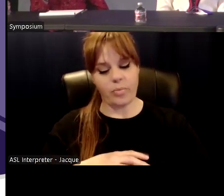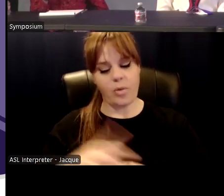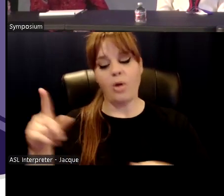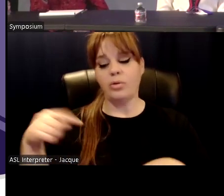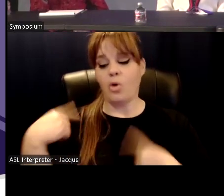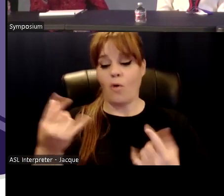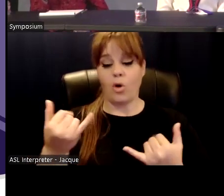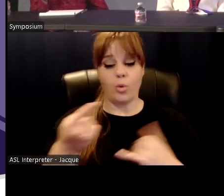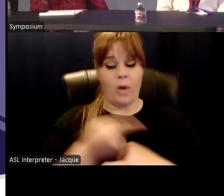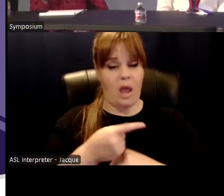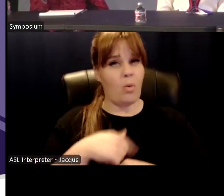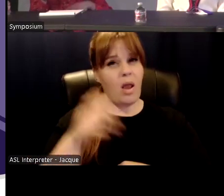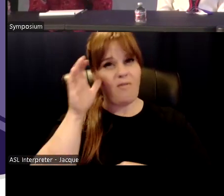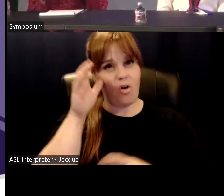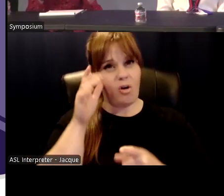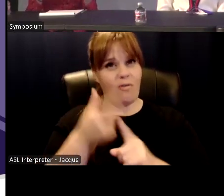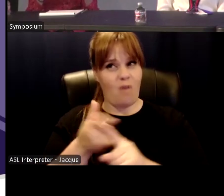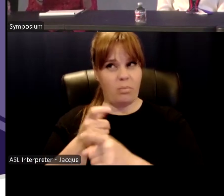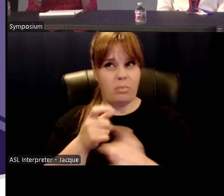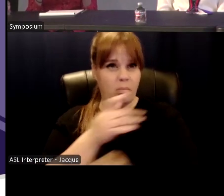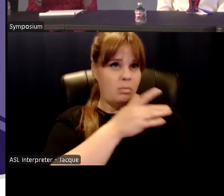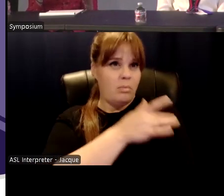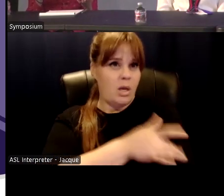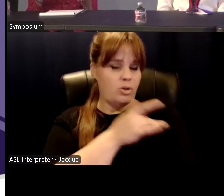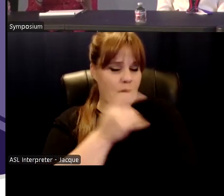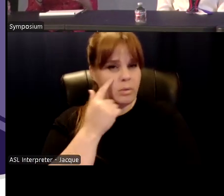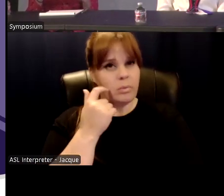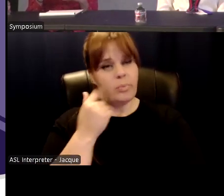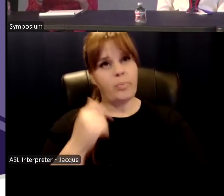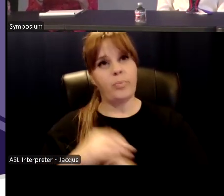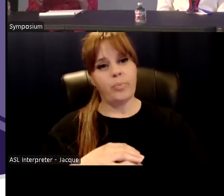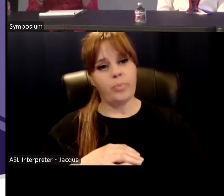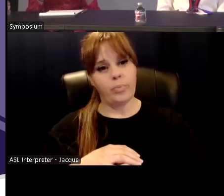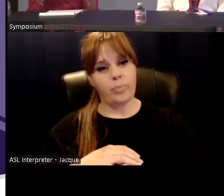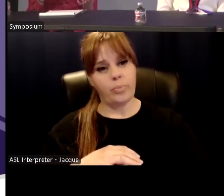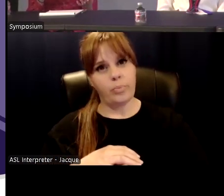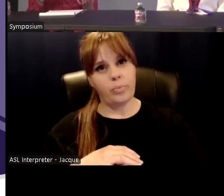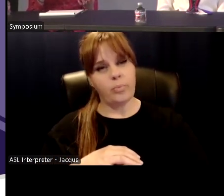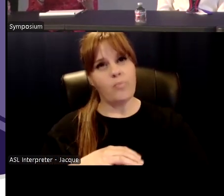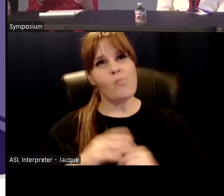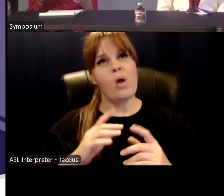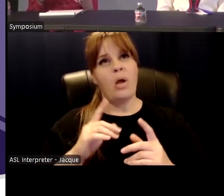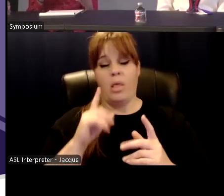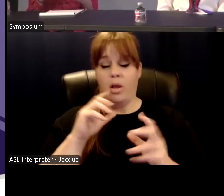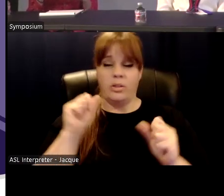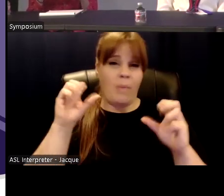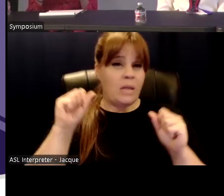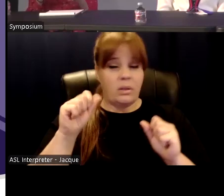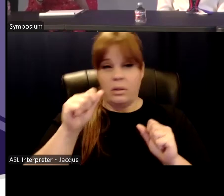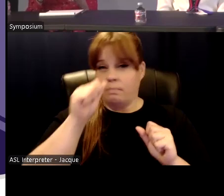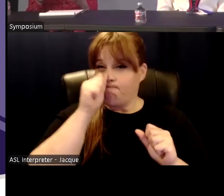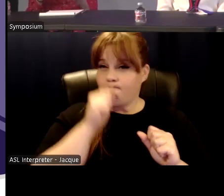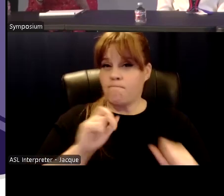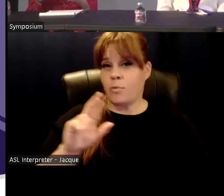is an incredible, sometimes you think about it as holding both. There's incredible resilience in this community, but to